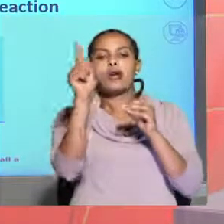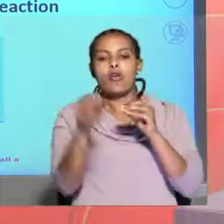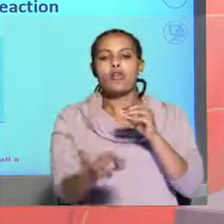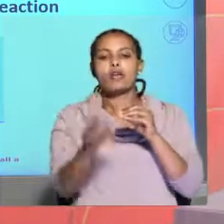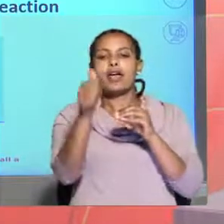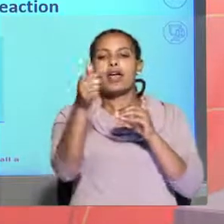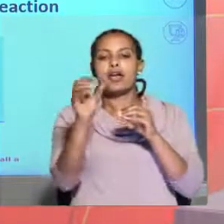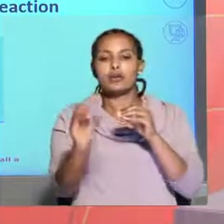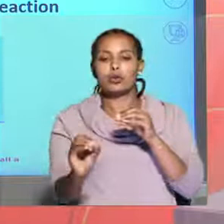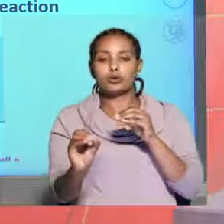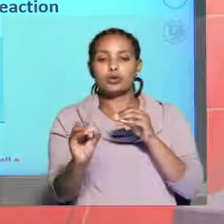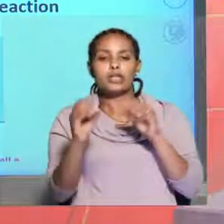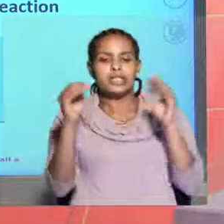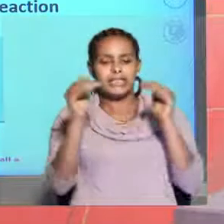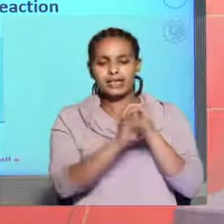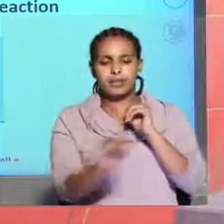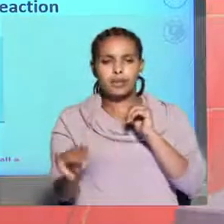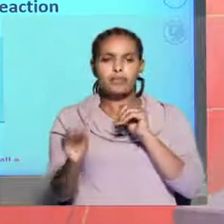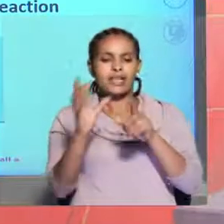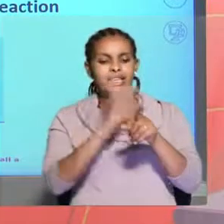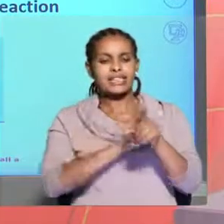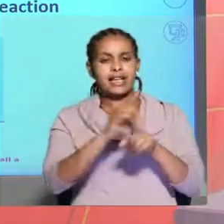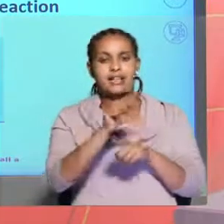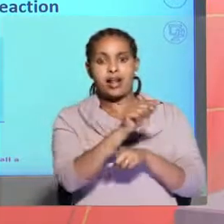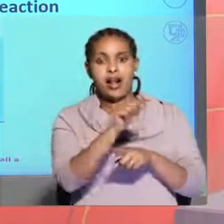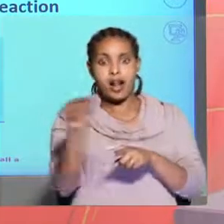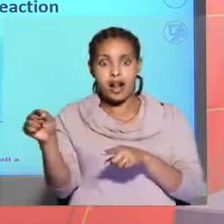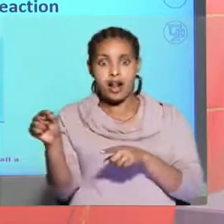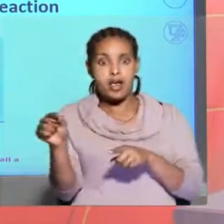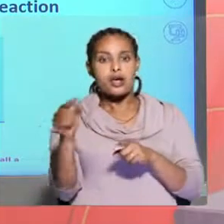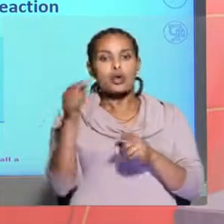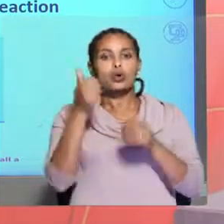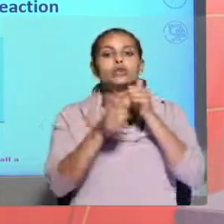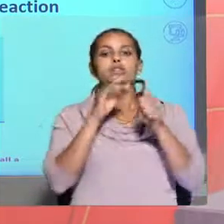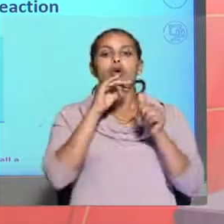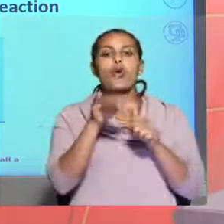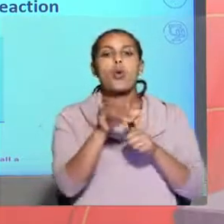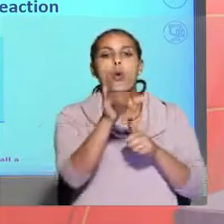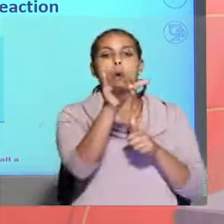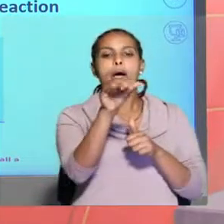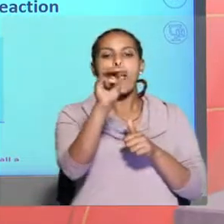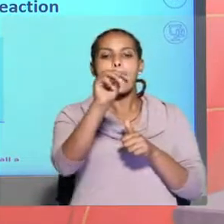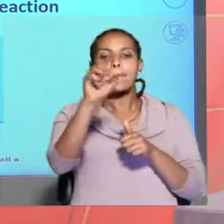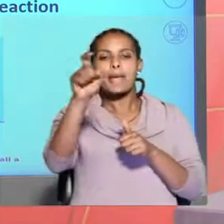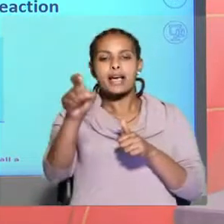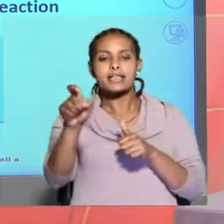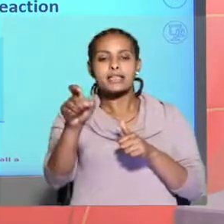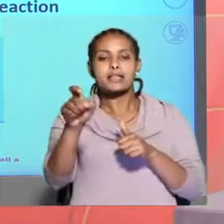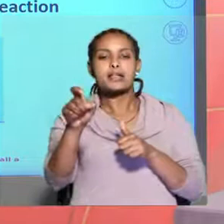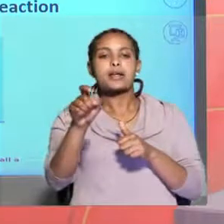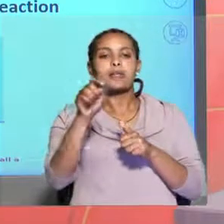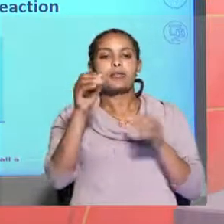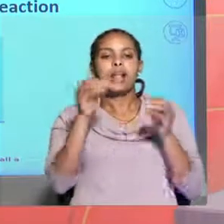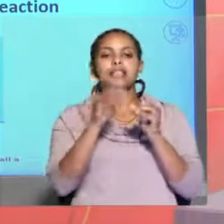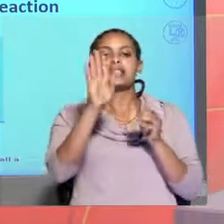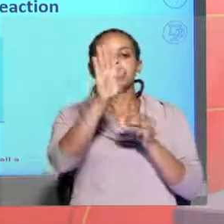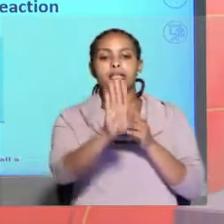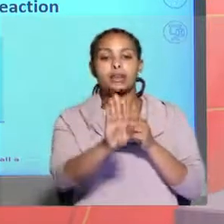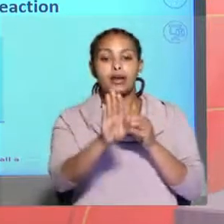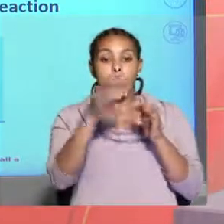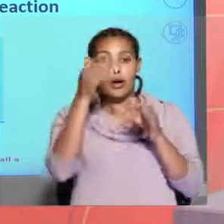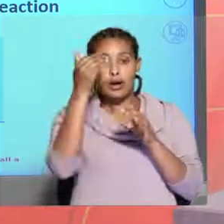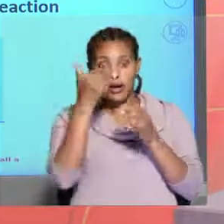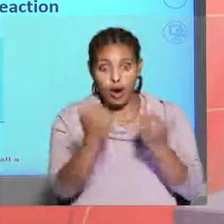A0 is similar to equation of a straight line, which is y equal mx plus b.